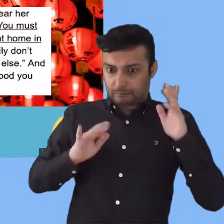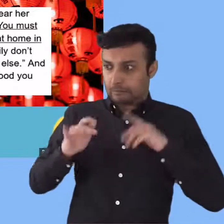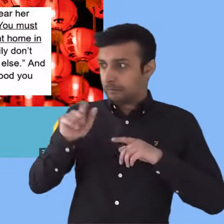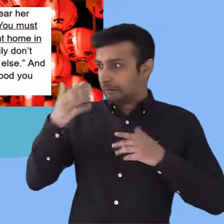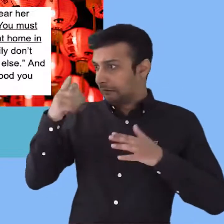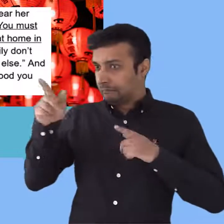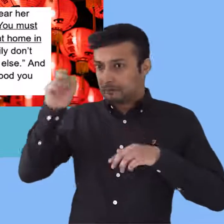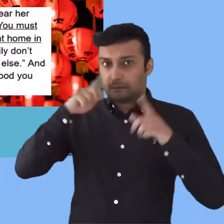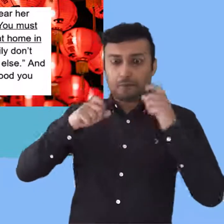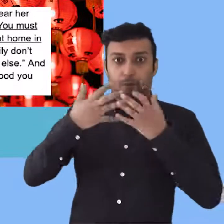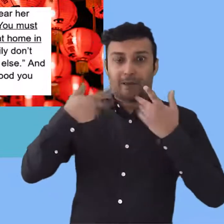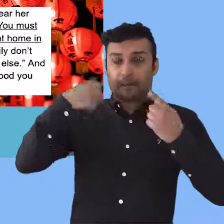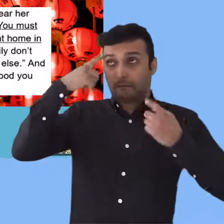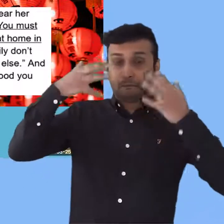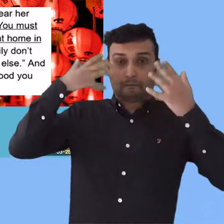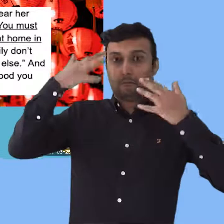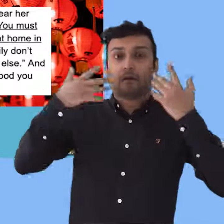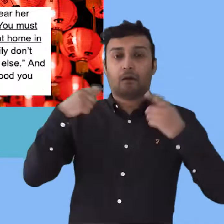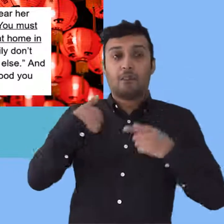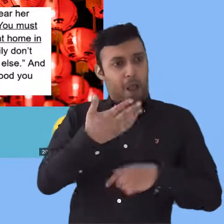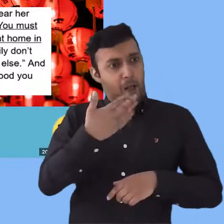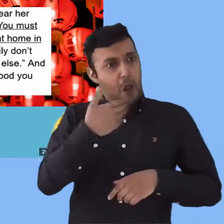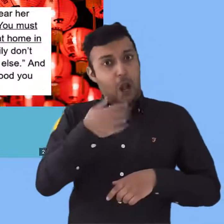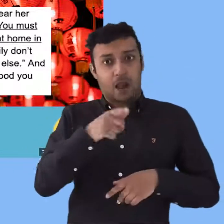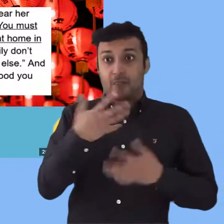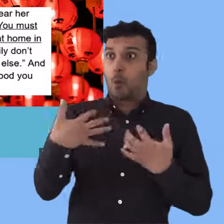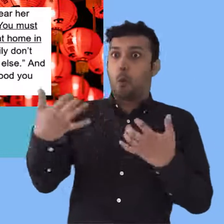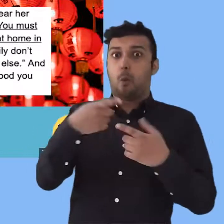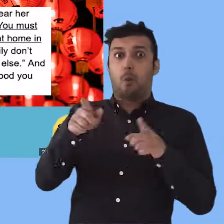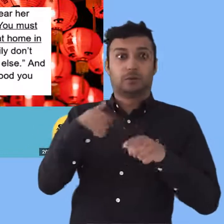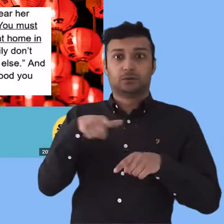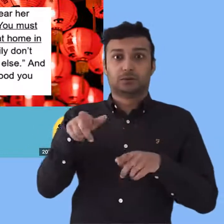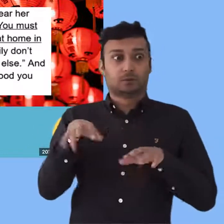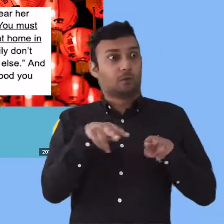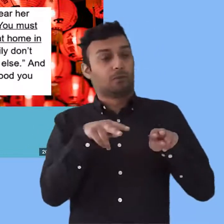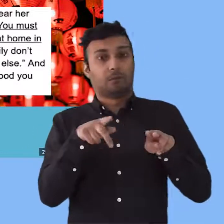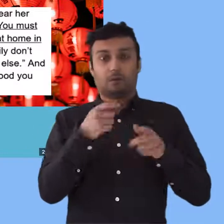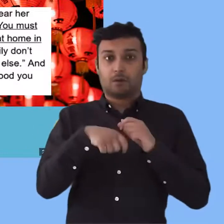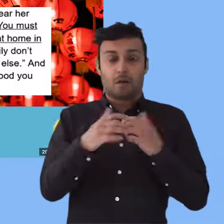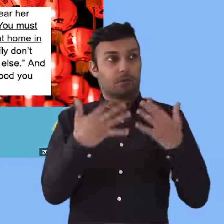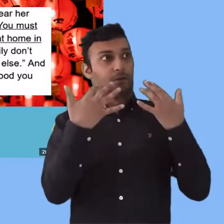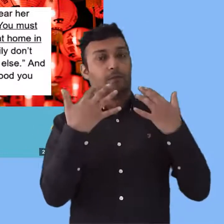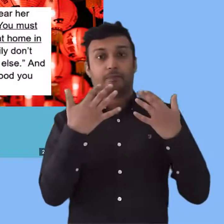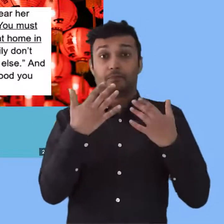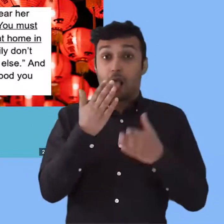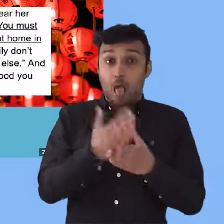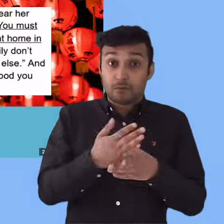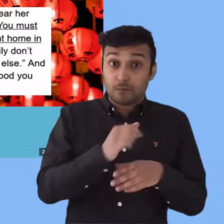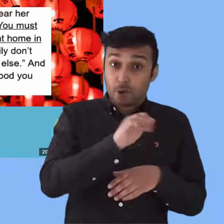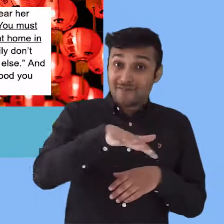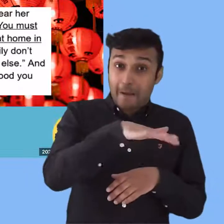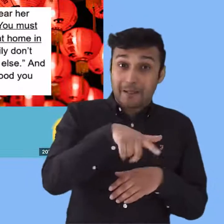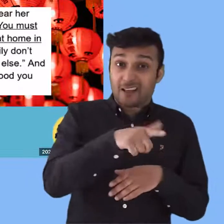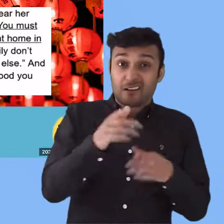people don't know about. And she's asked to regurgitate this to an audience. And actually, her family don't